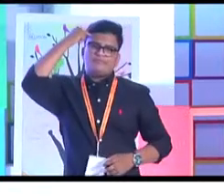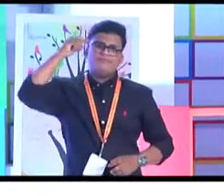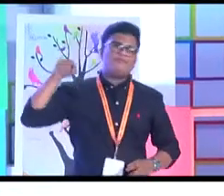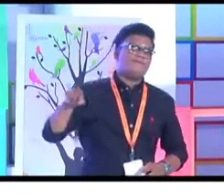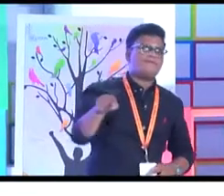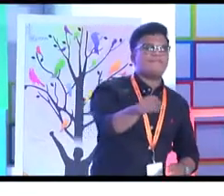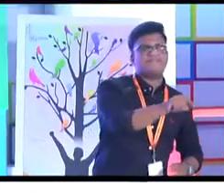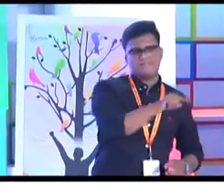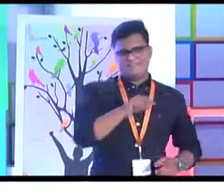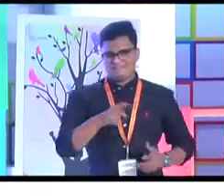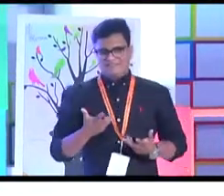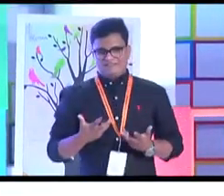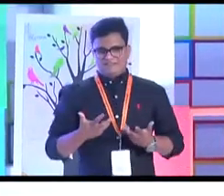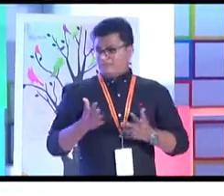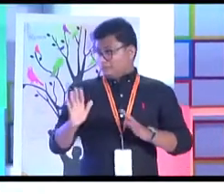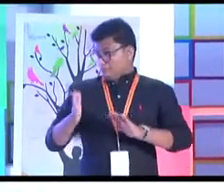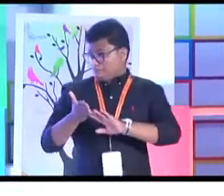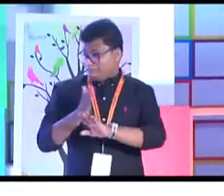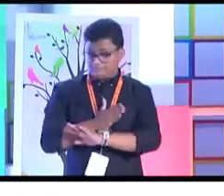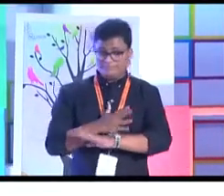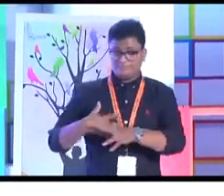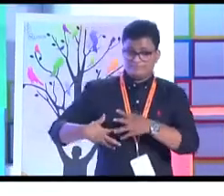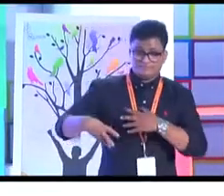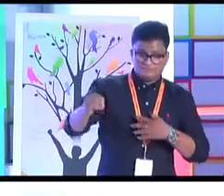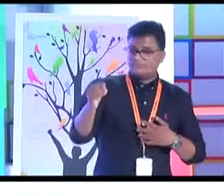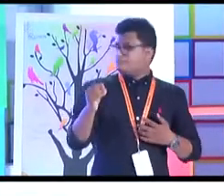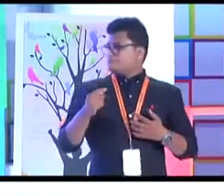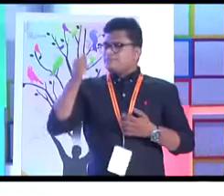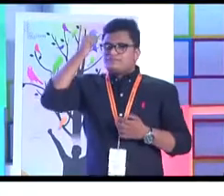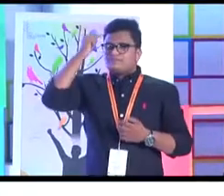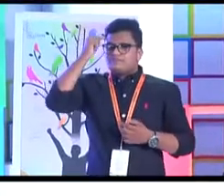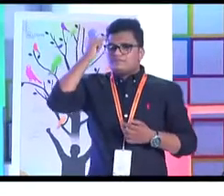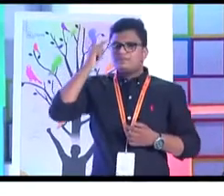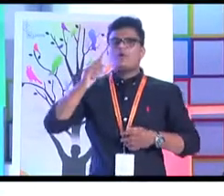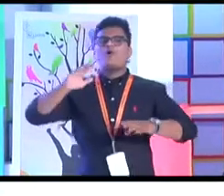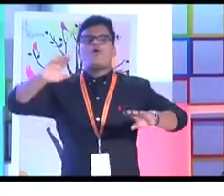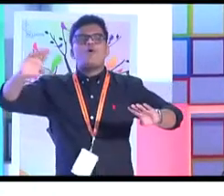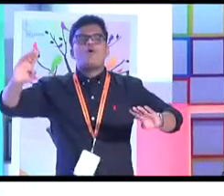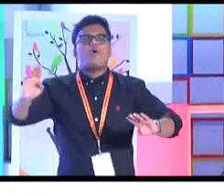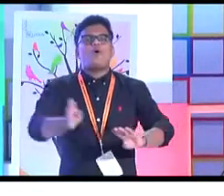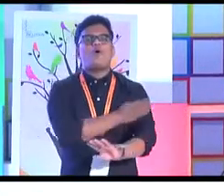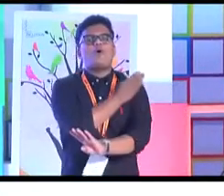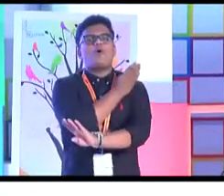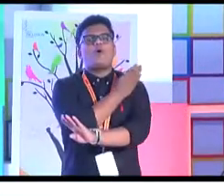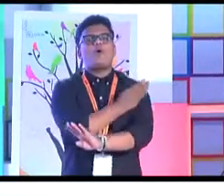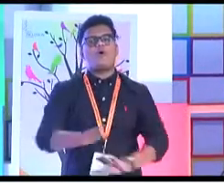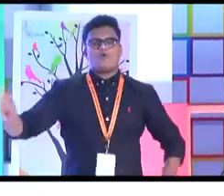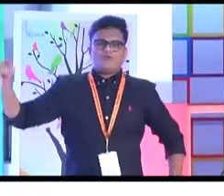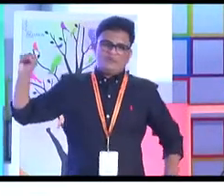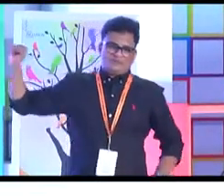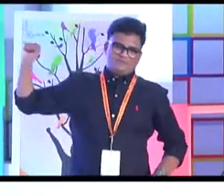wisely. And before I go out of this stage, I would like to sing 4 lines of my own